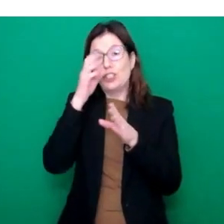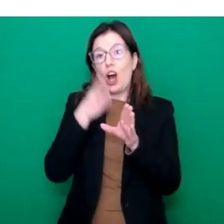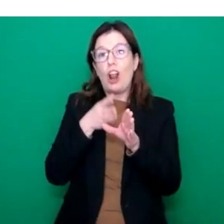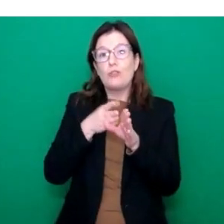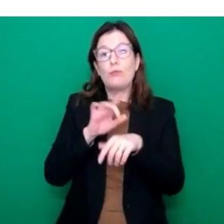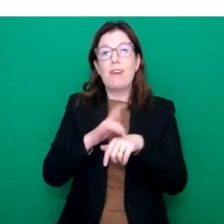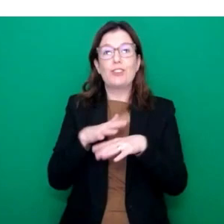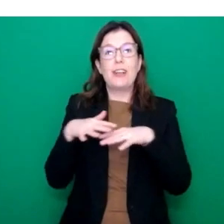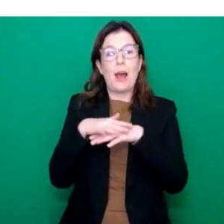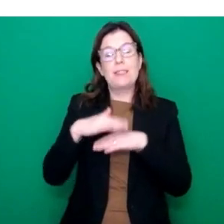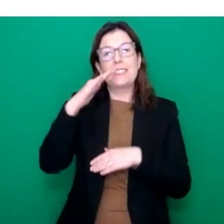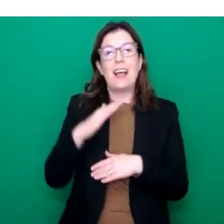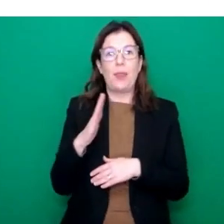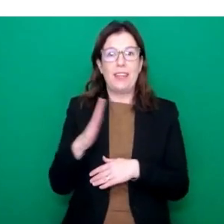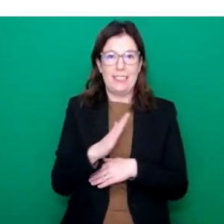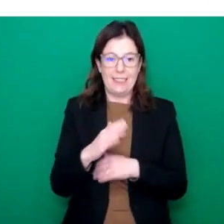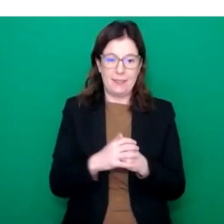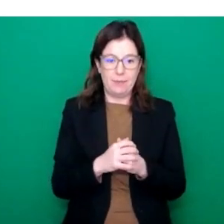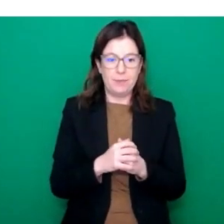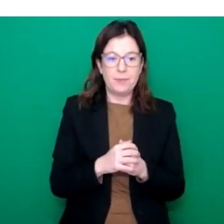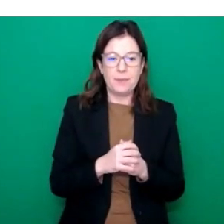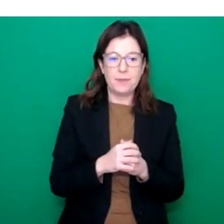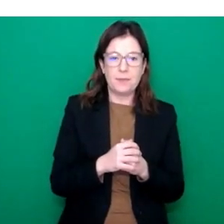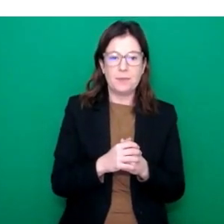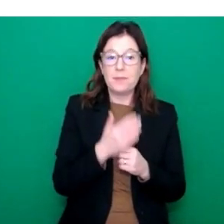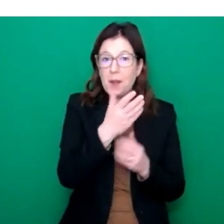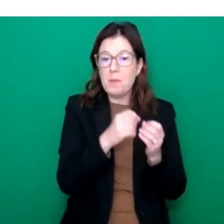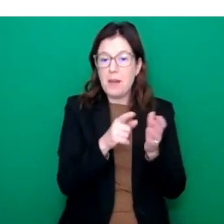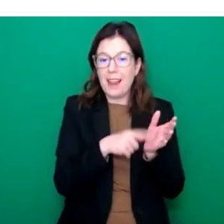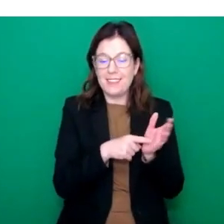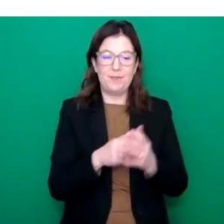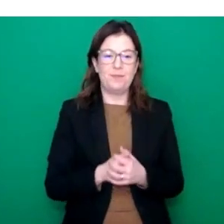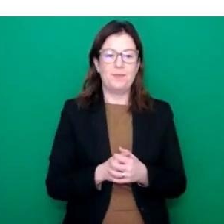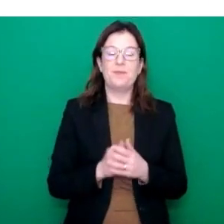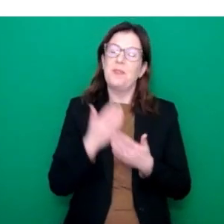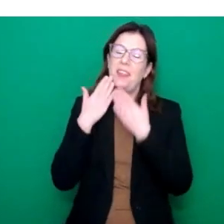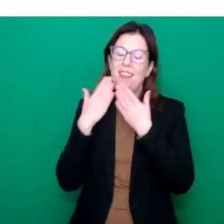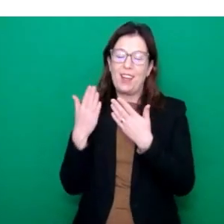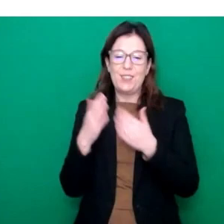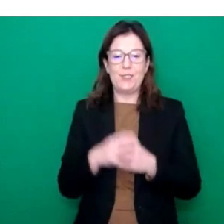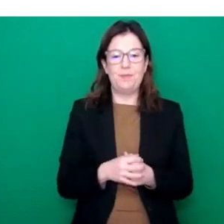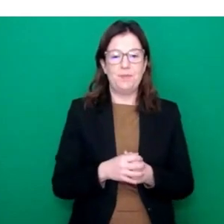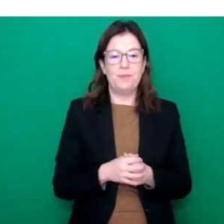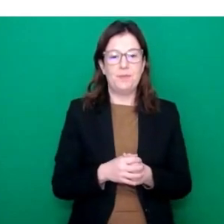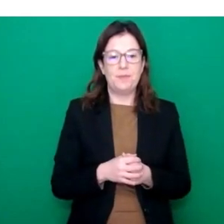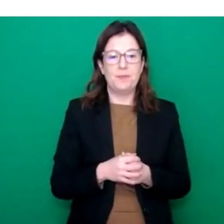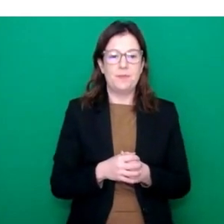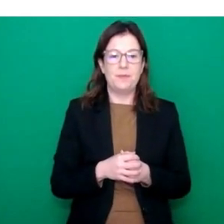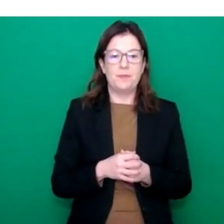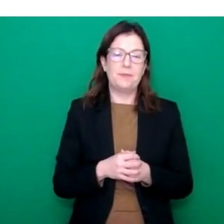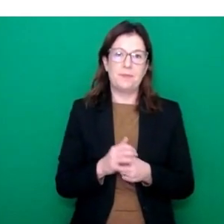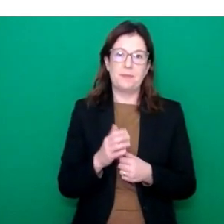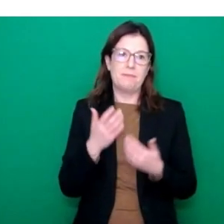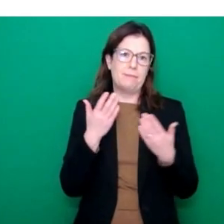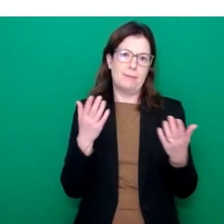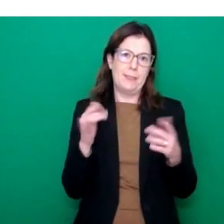Professions Network South East. And Bill, would you like to introduce yourself? Thanks, Margo. So likewise, thanks